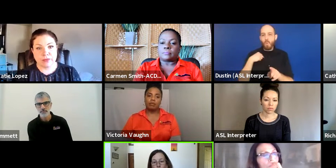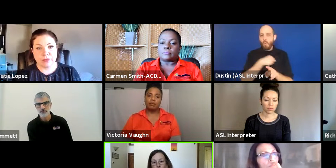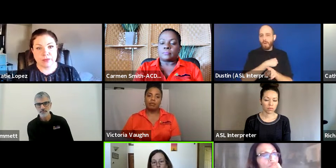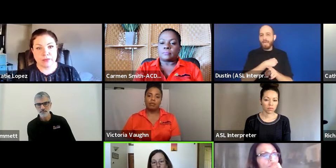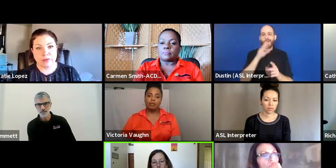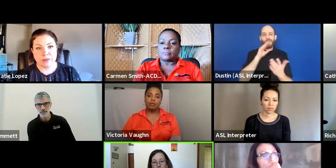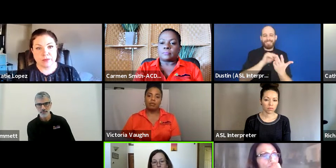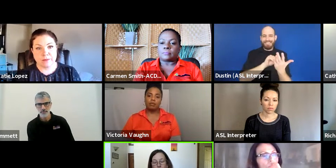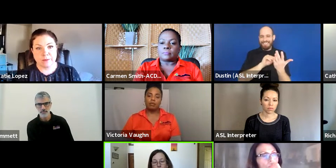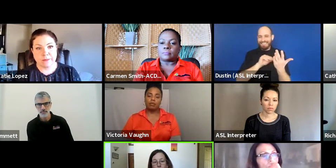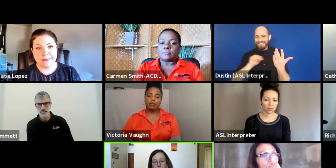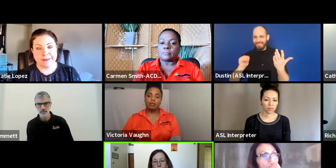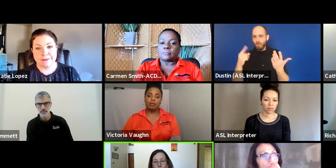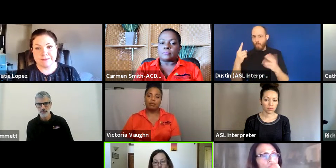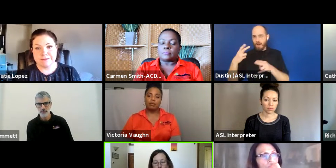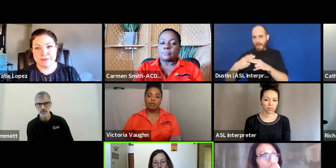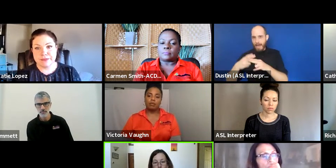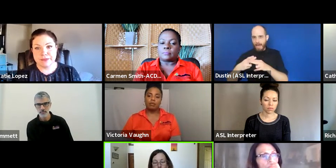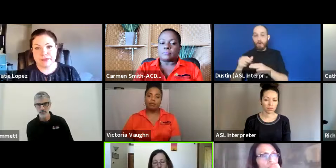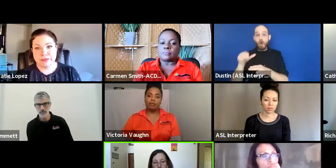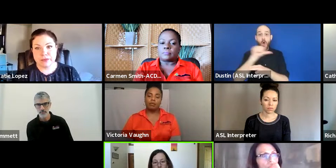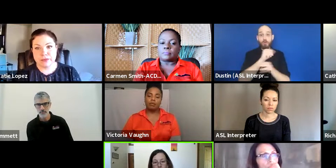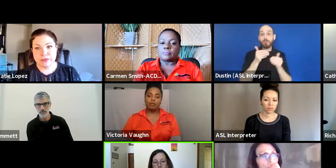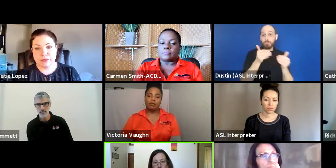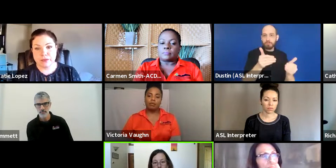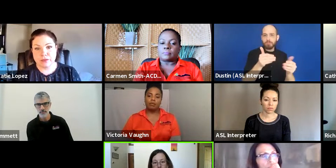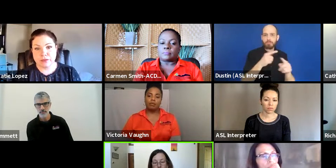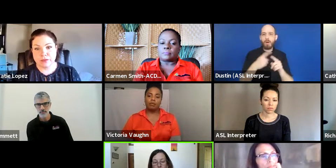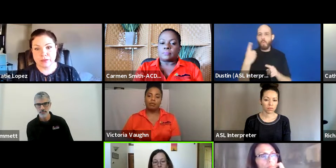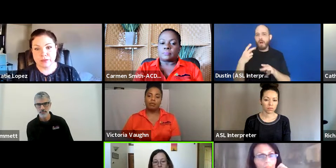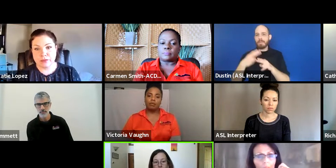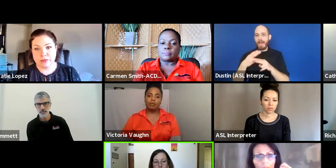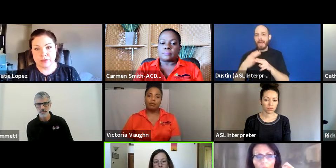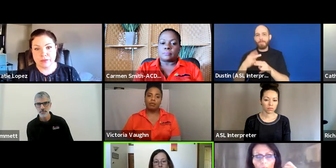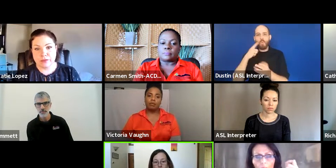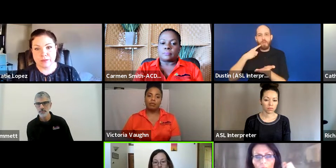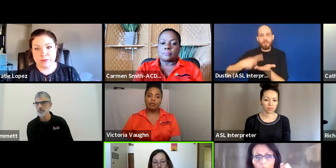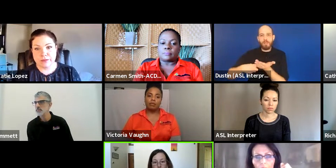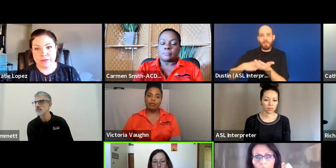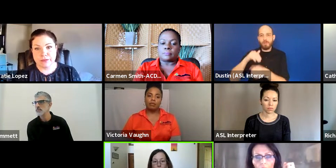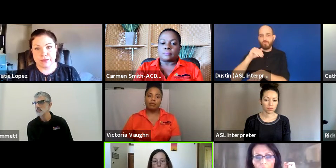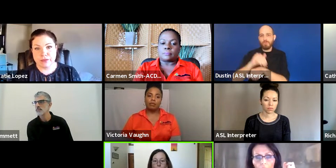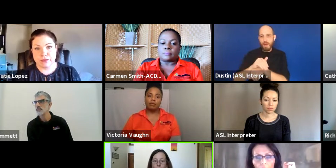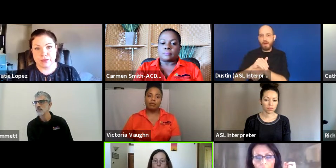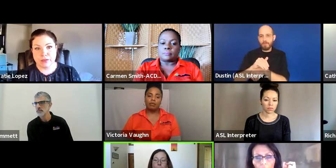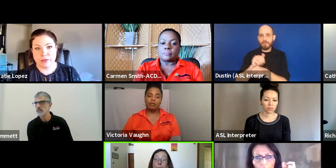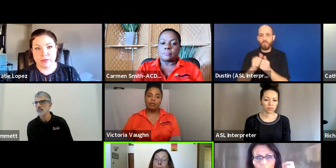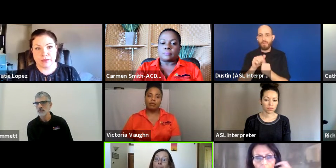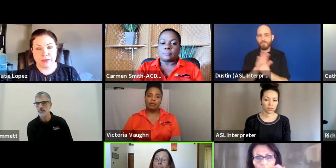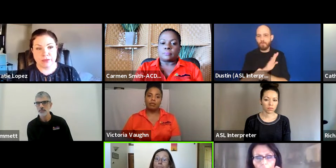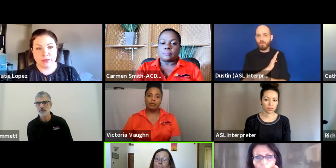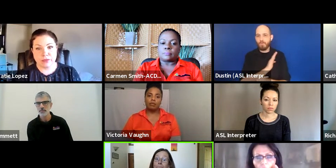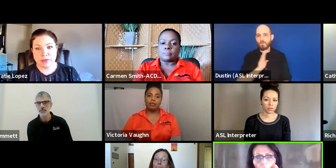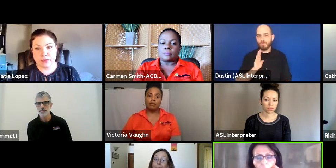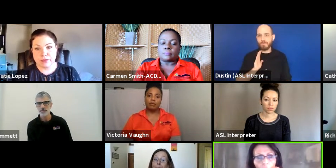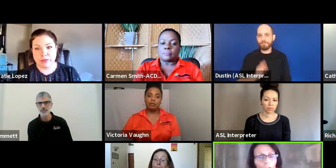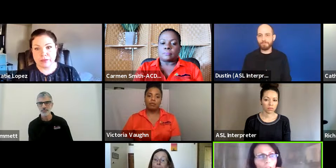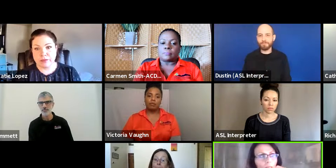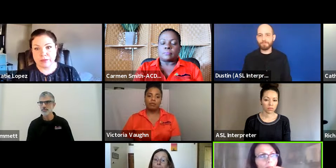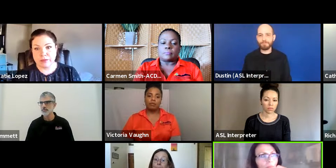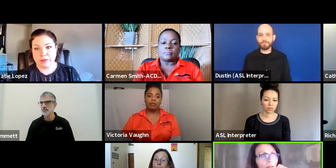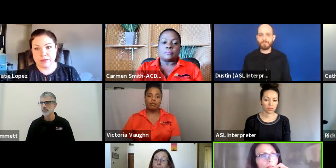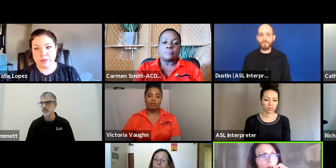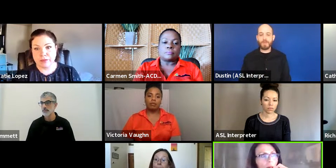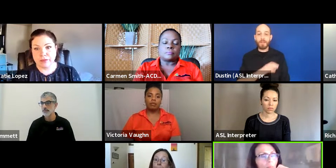we hold her application for this evening and we discuss it with the full board. This is